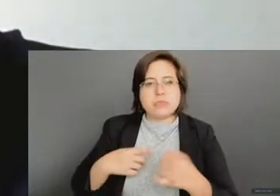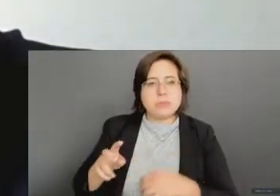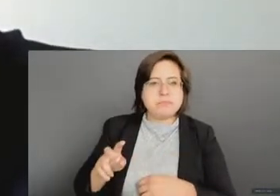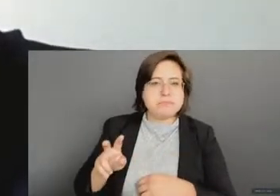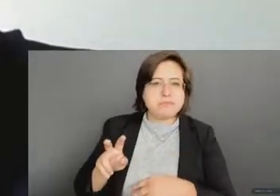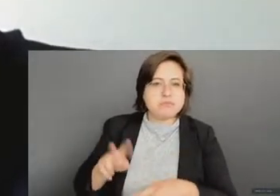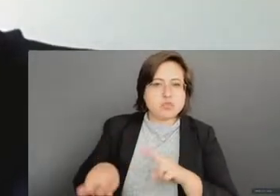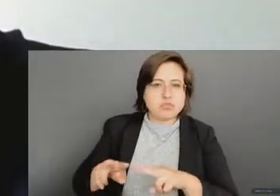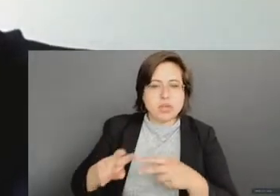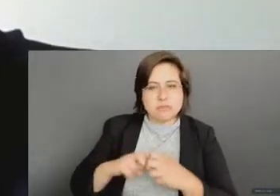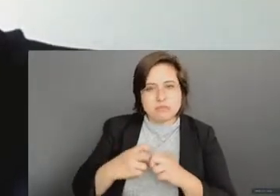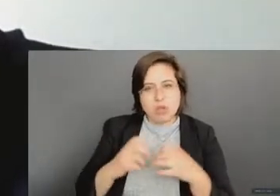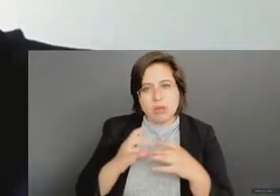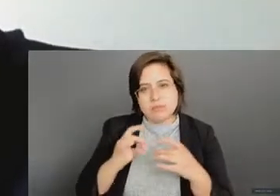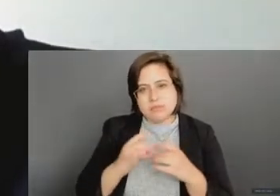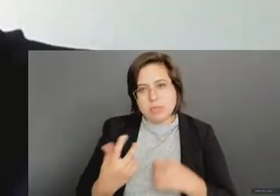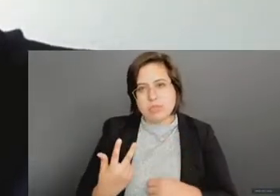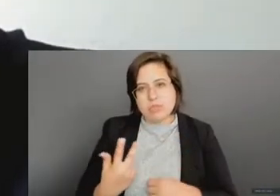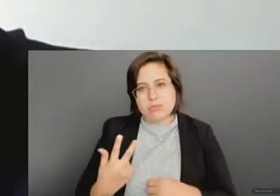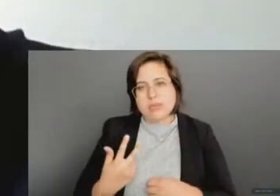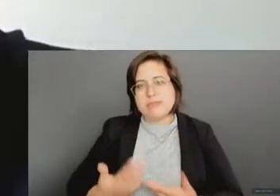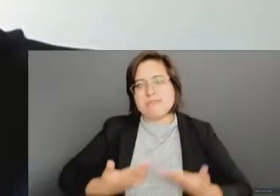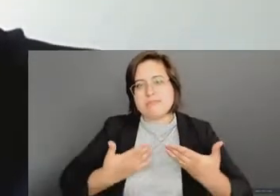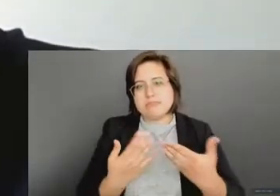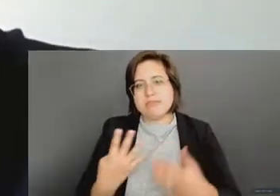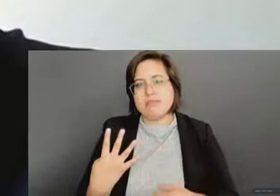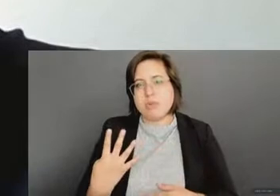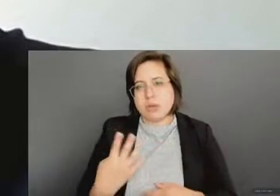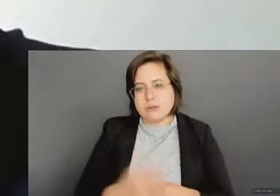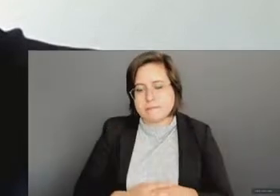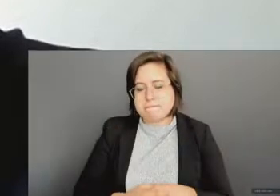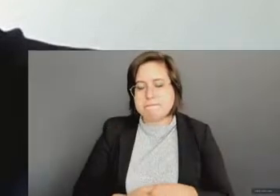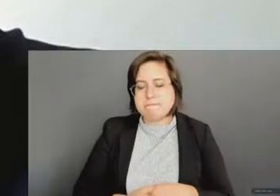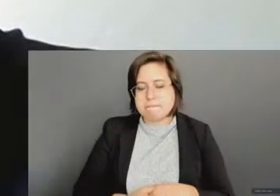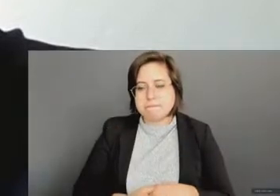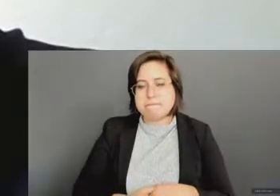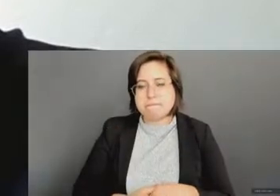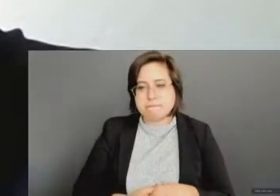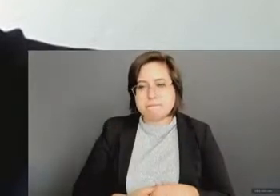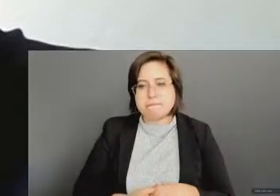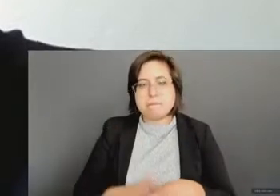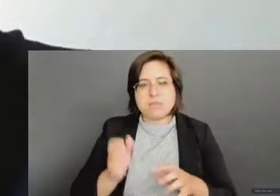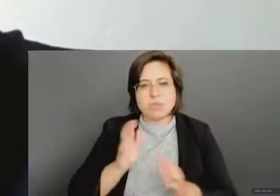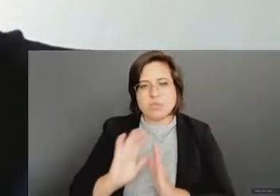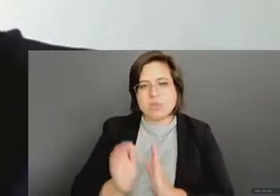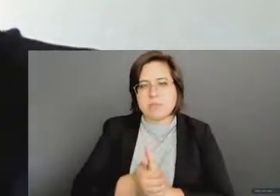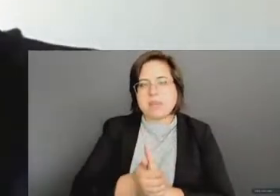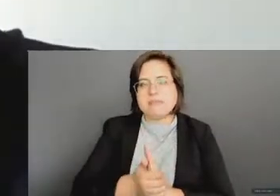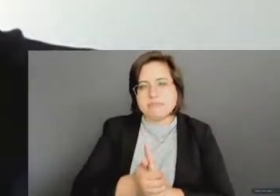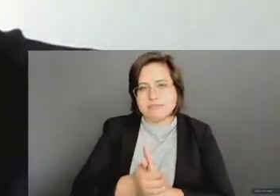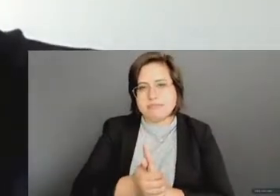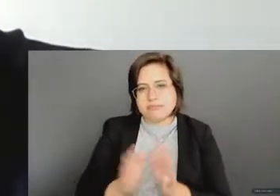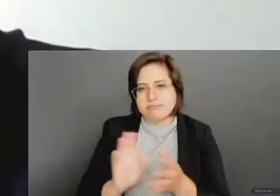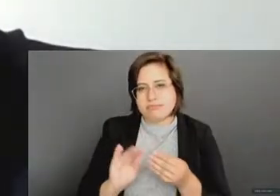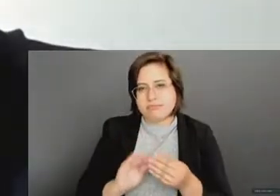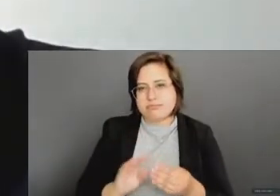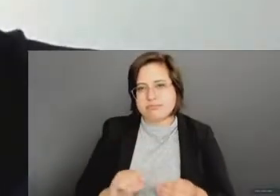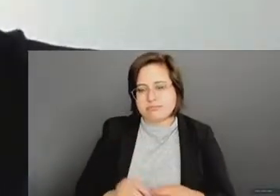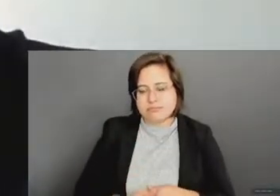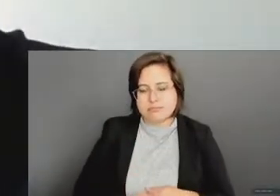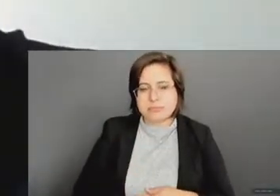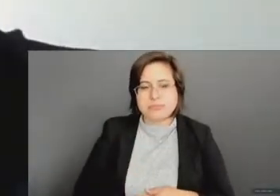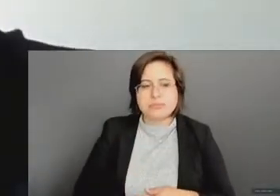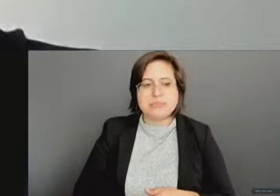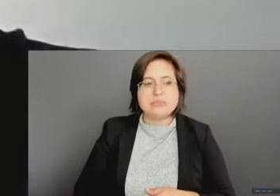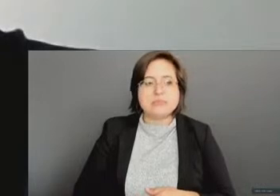problem statement 3, recommendation 4, I would like to make some amendments to it. And so if we take